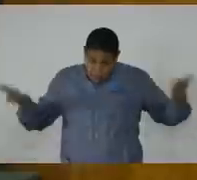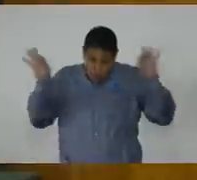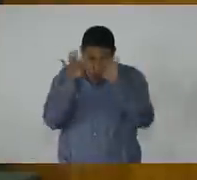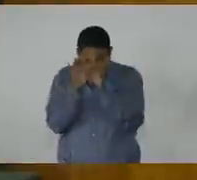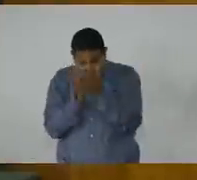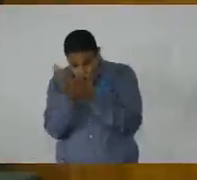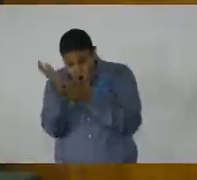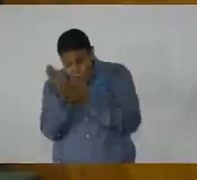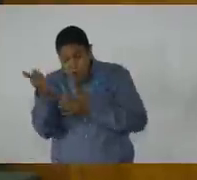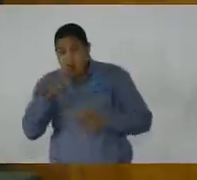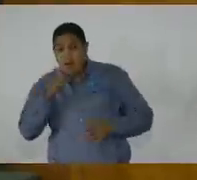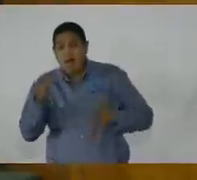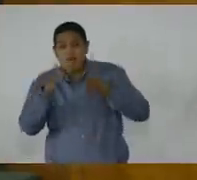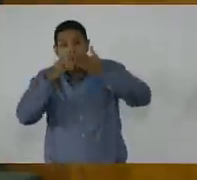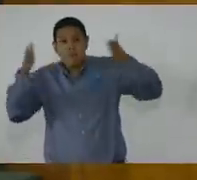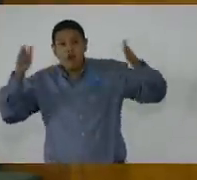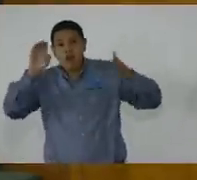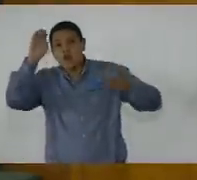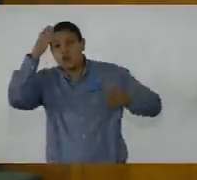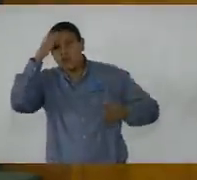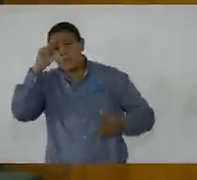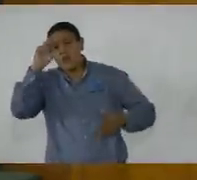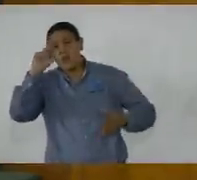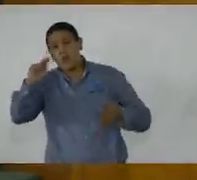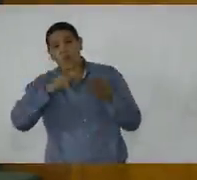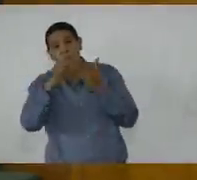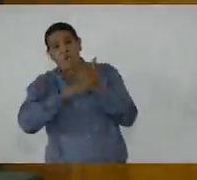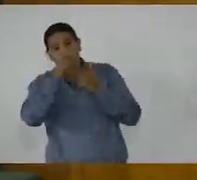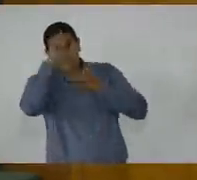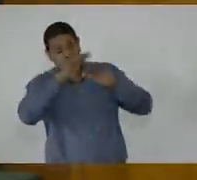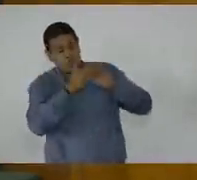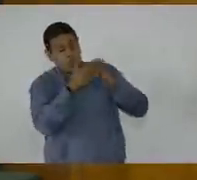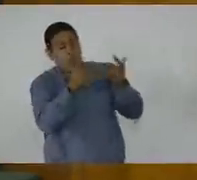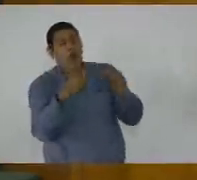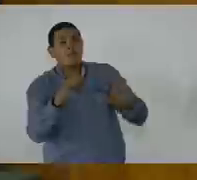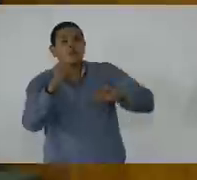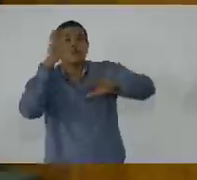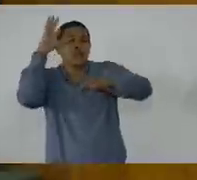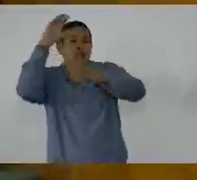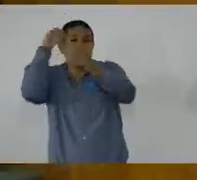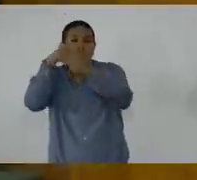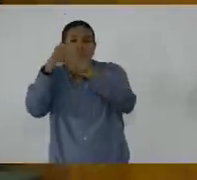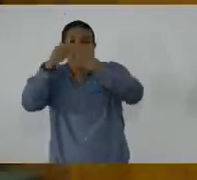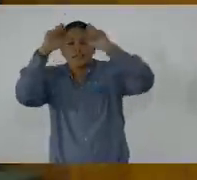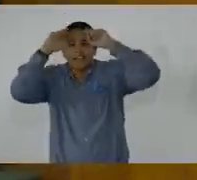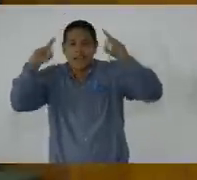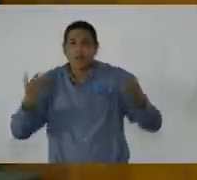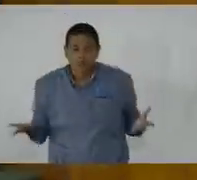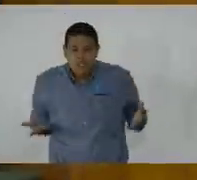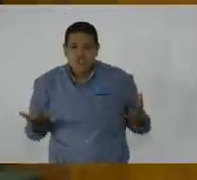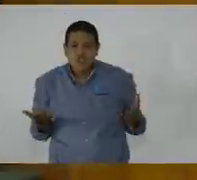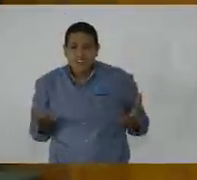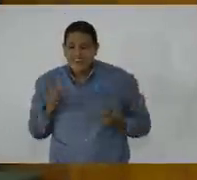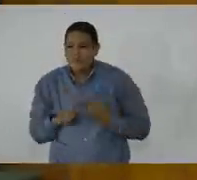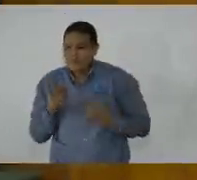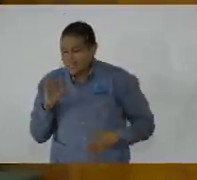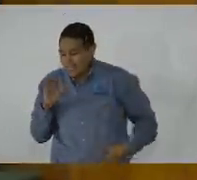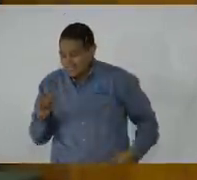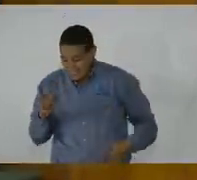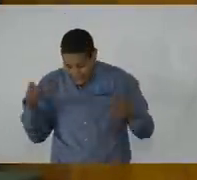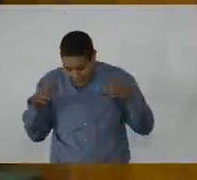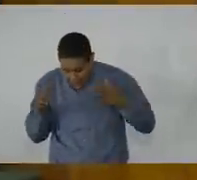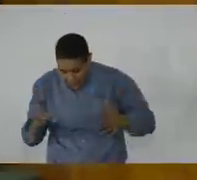component of a broader European Union program for Jamaica, which will include education and the ICT